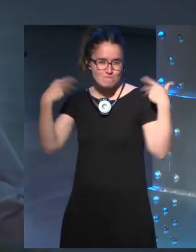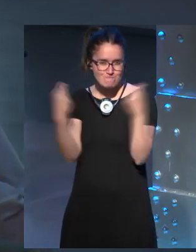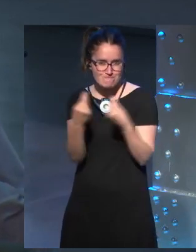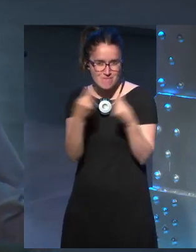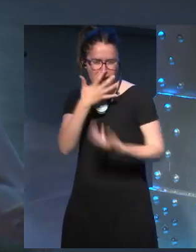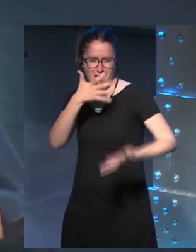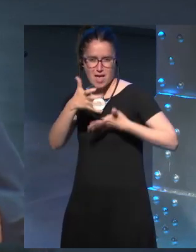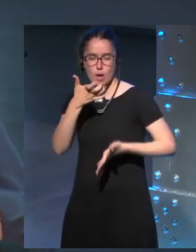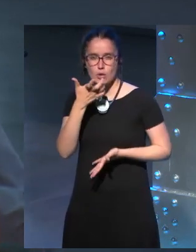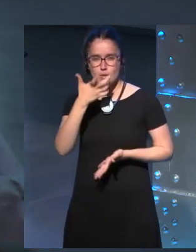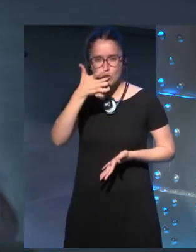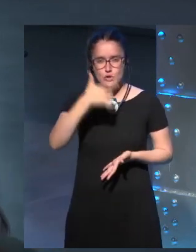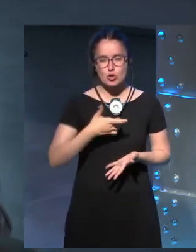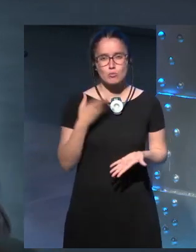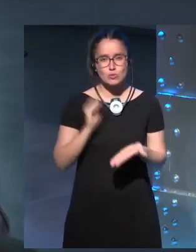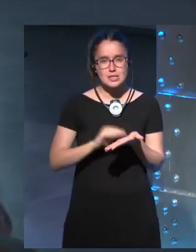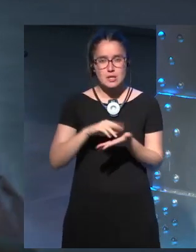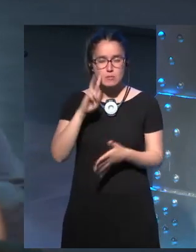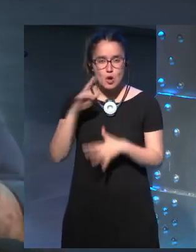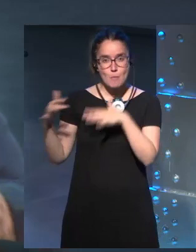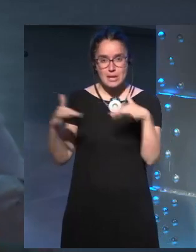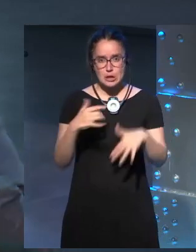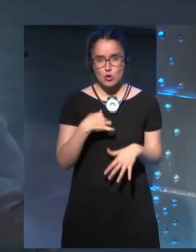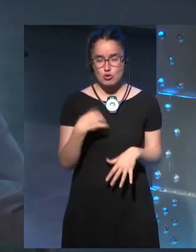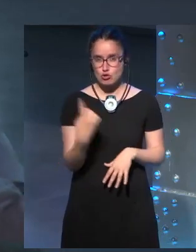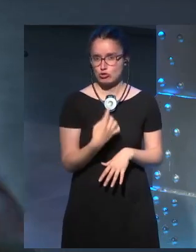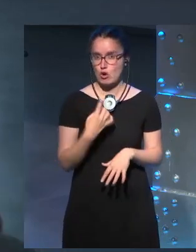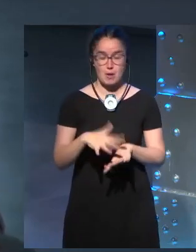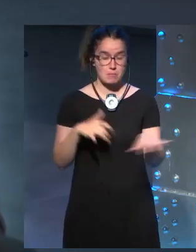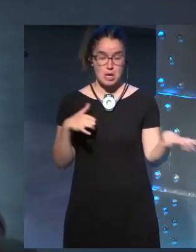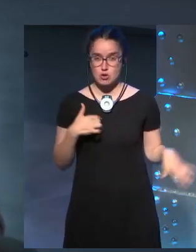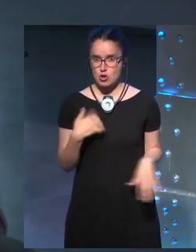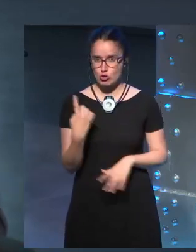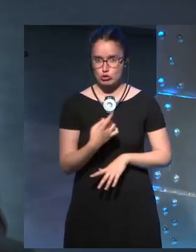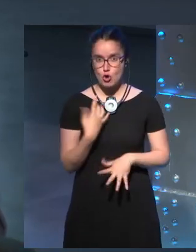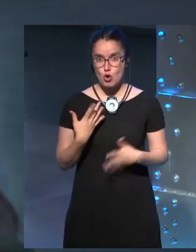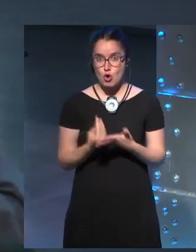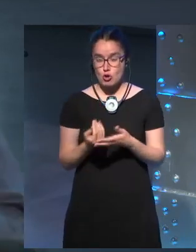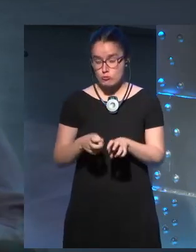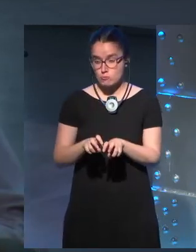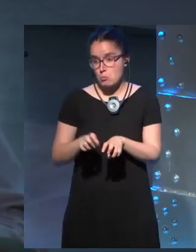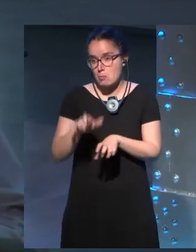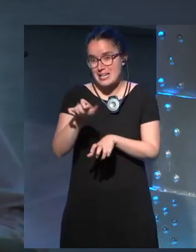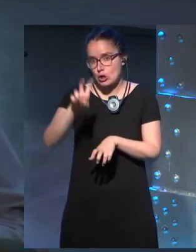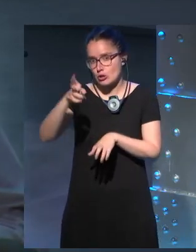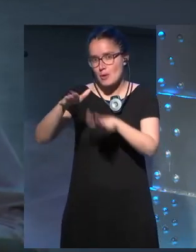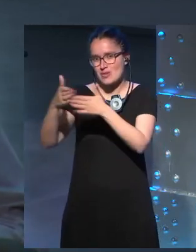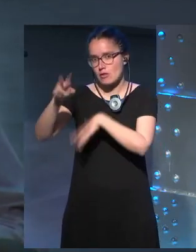alone, or a lot of my games I watch alone, or with someone in the next room who's pretending that she